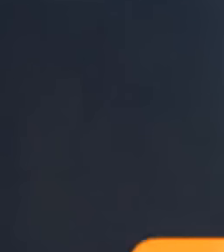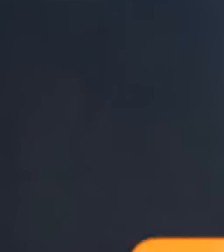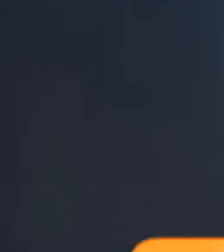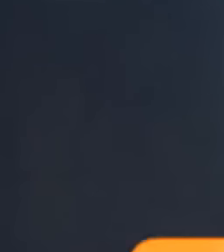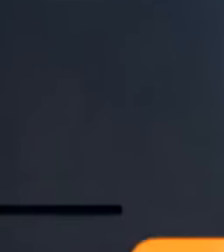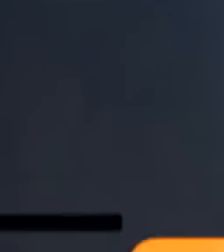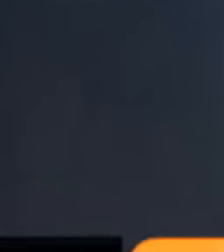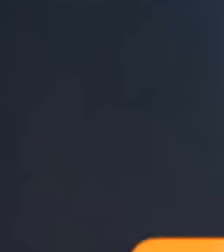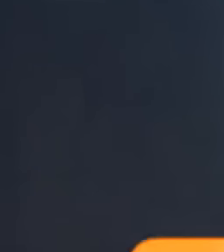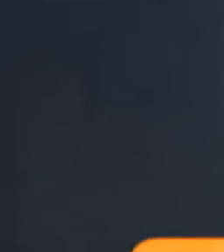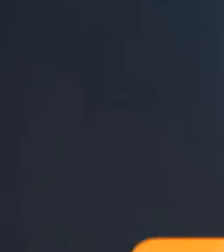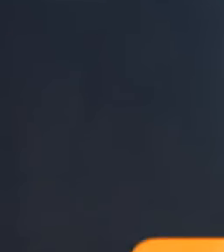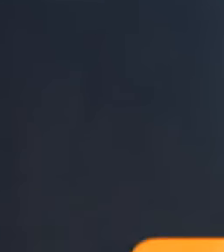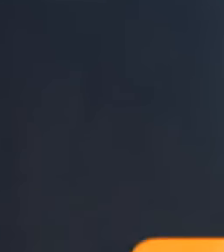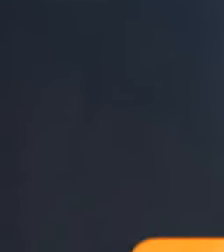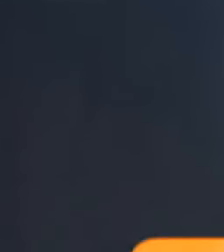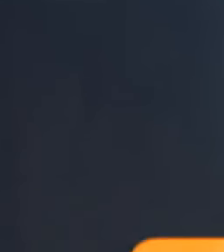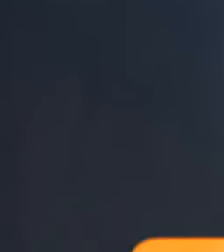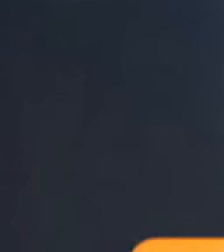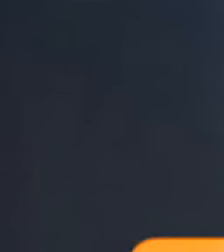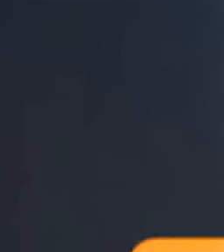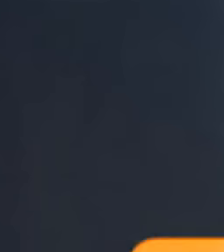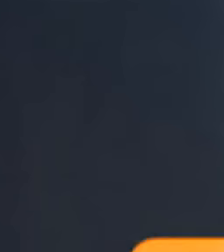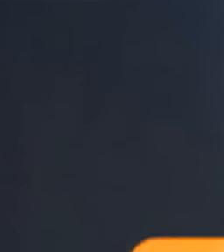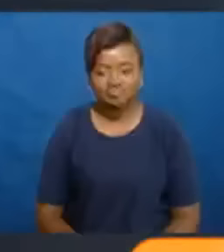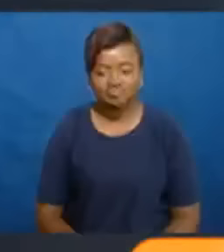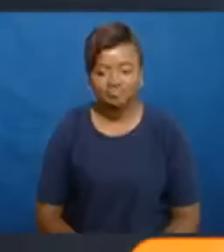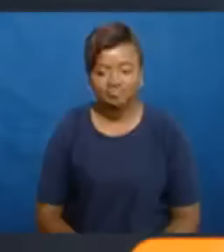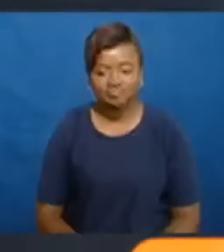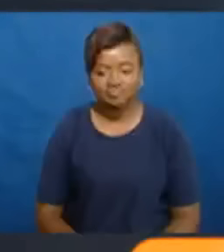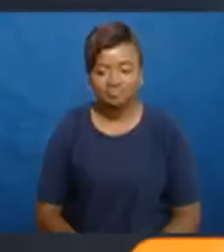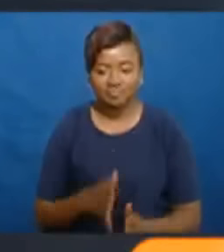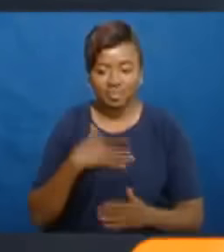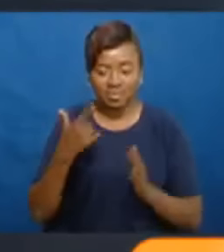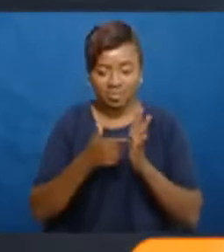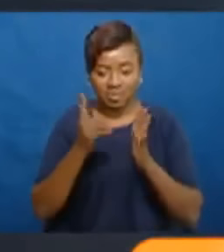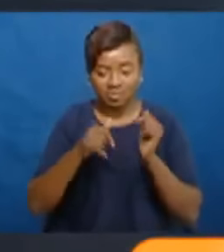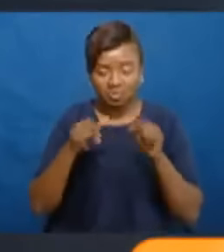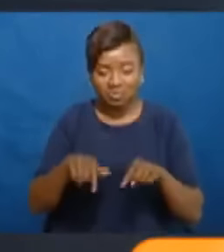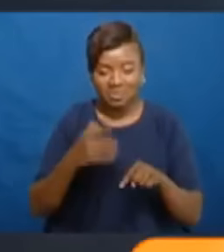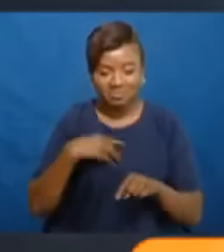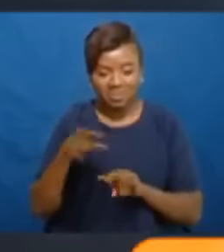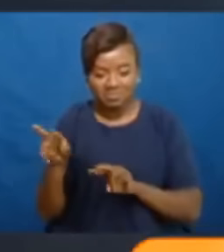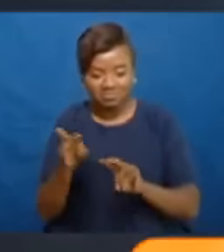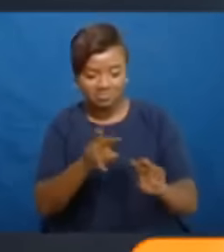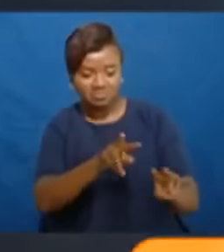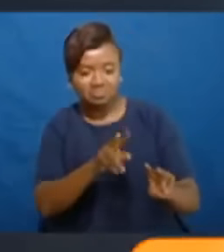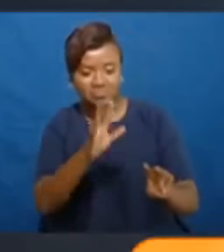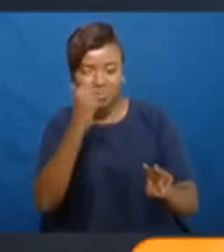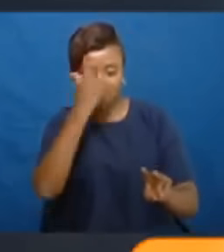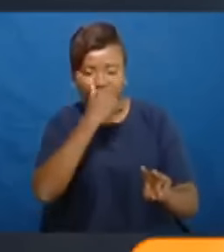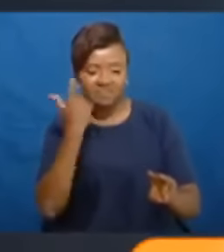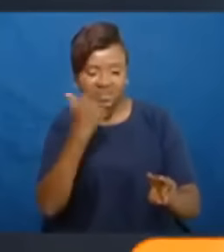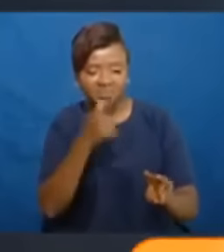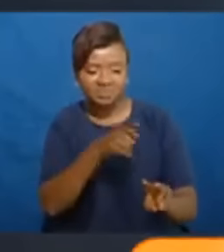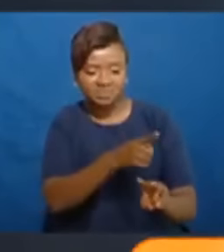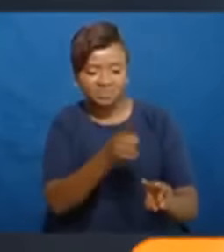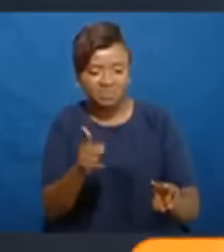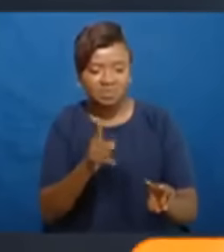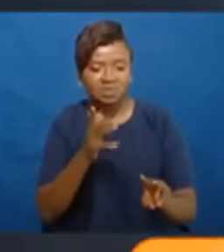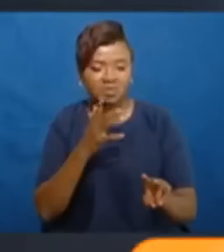On my kicker tonight, it was heartbreaking earlier today to watch the agony in the face and hear